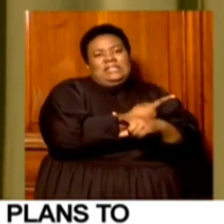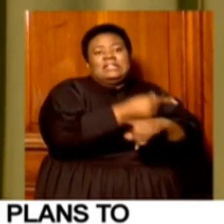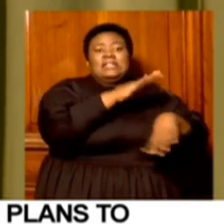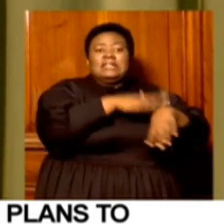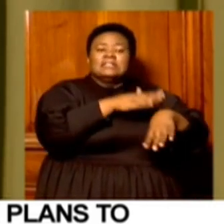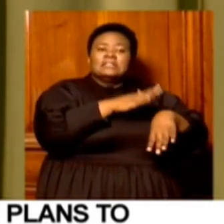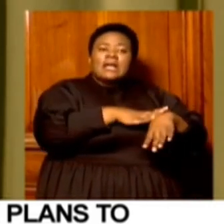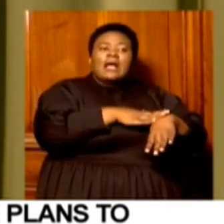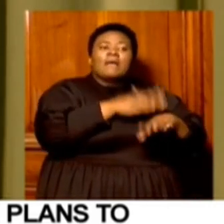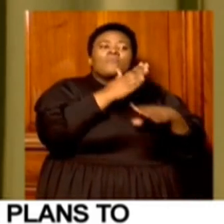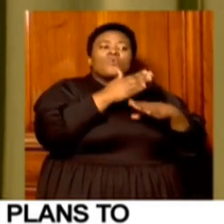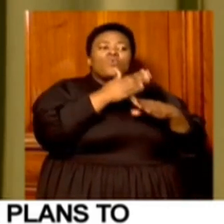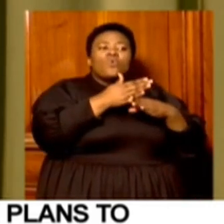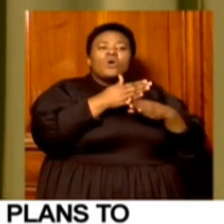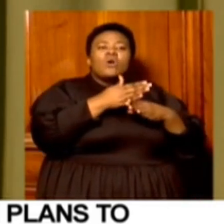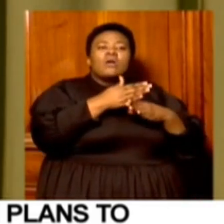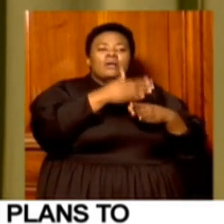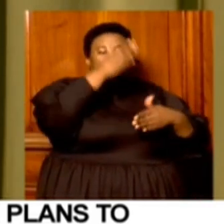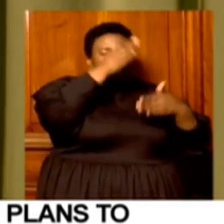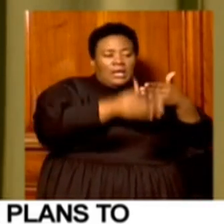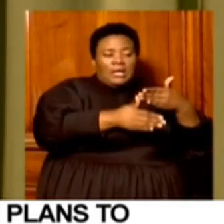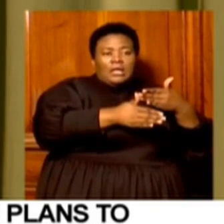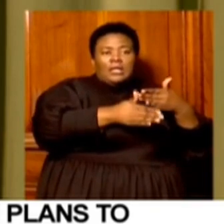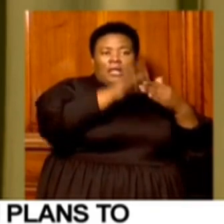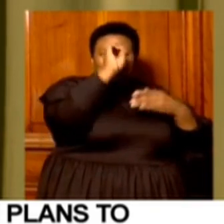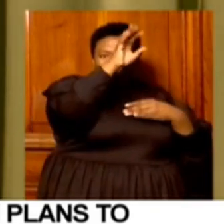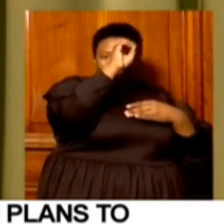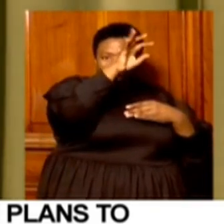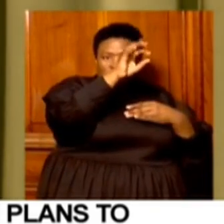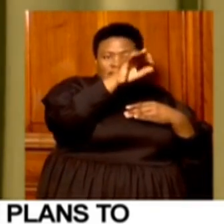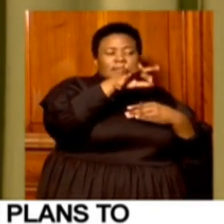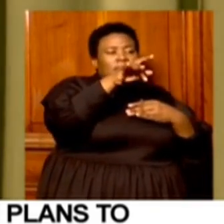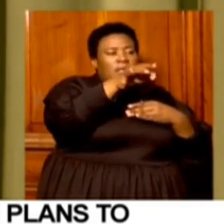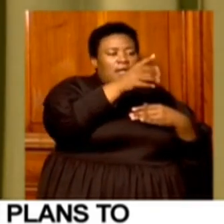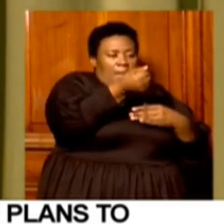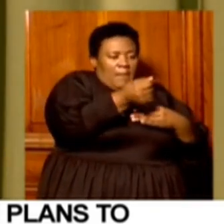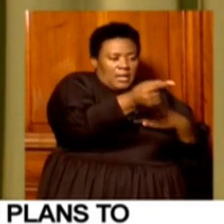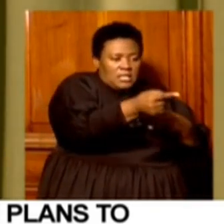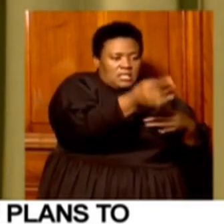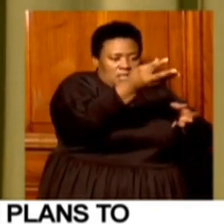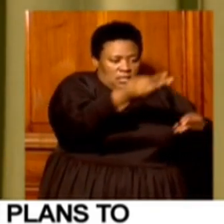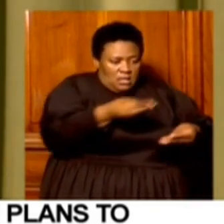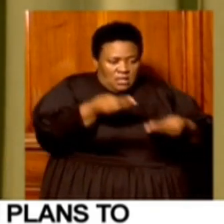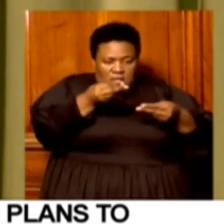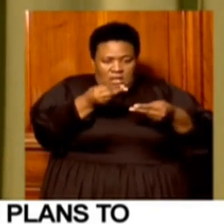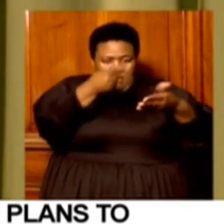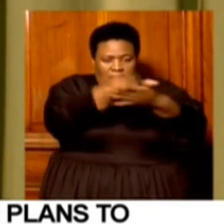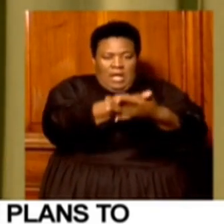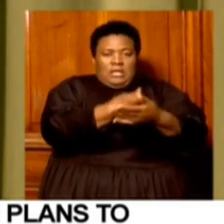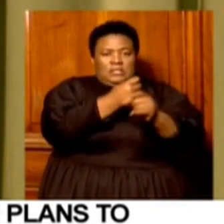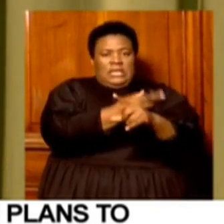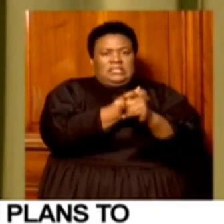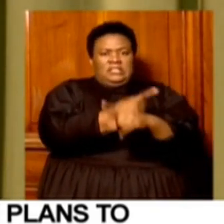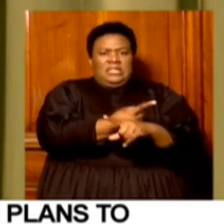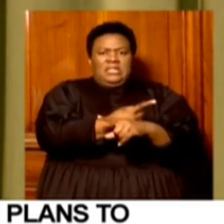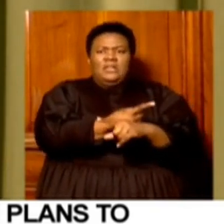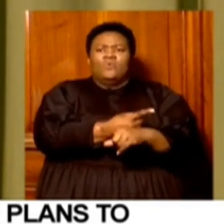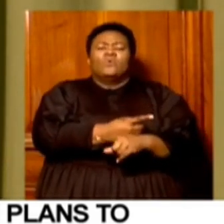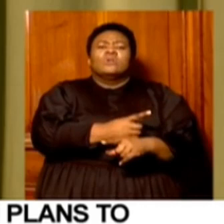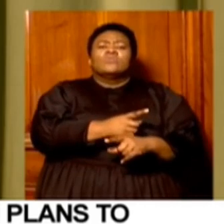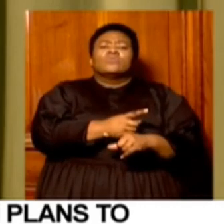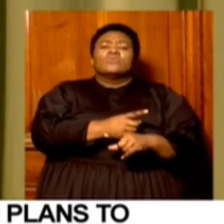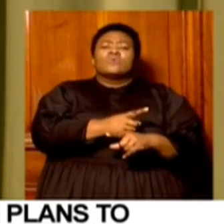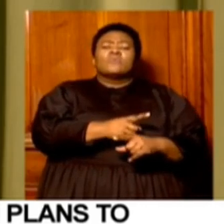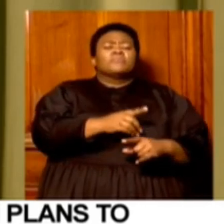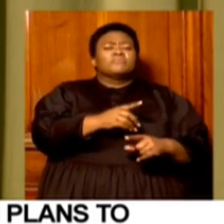mine, wherever they come from, they took that money and invested it in a taxi. So when you talk about a taxi owner,